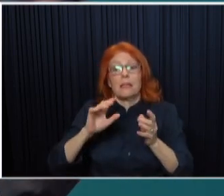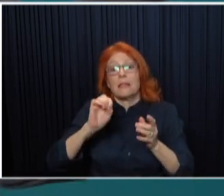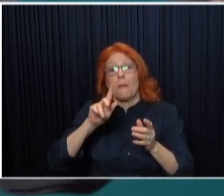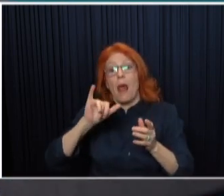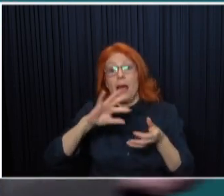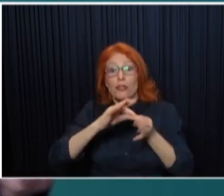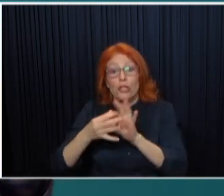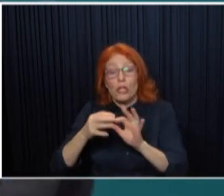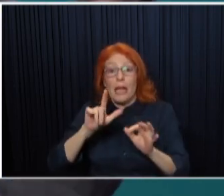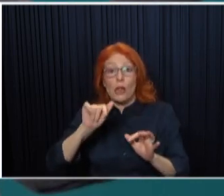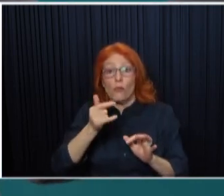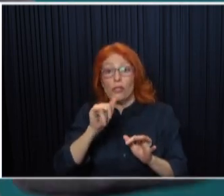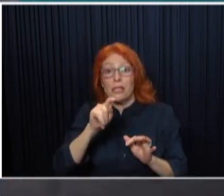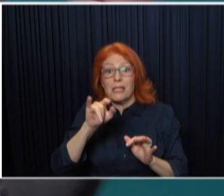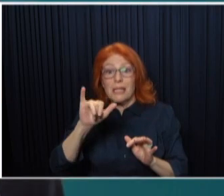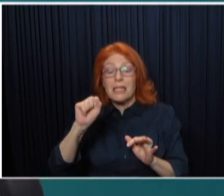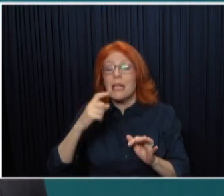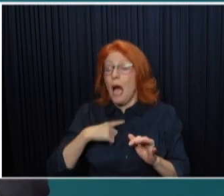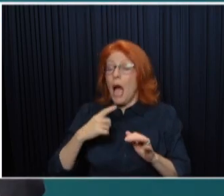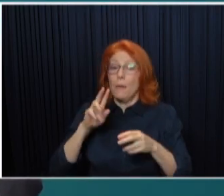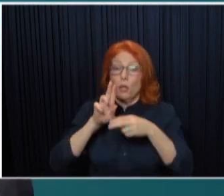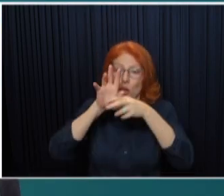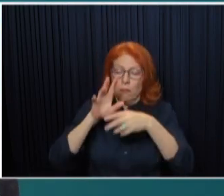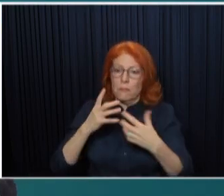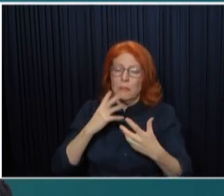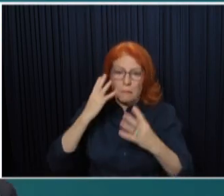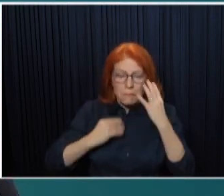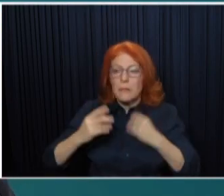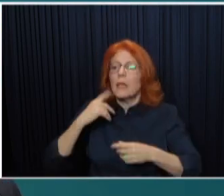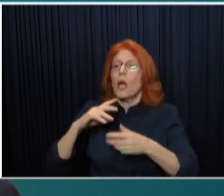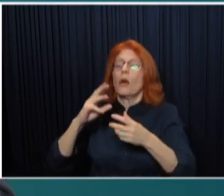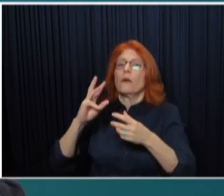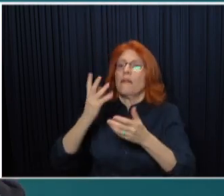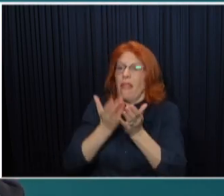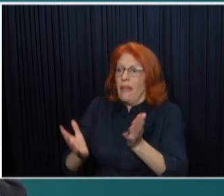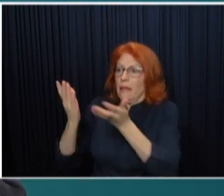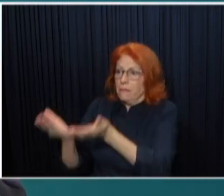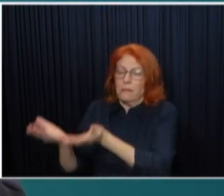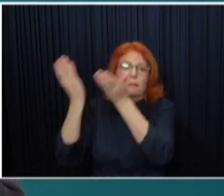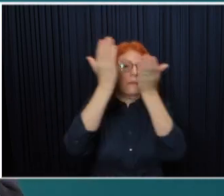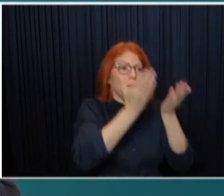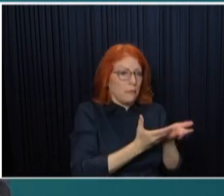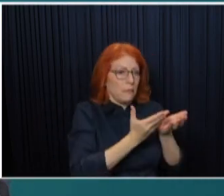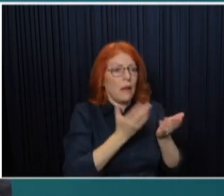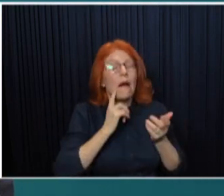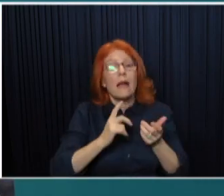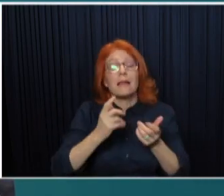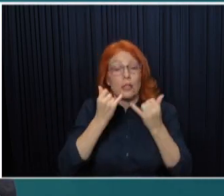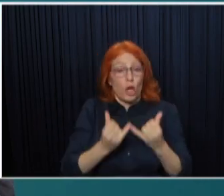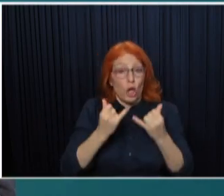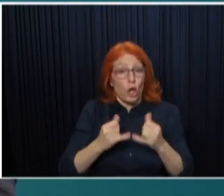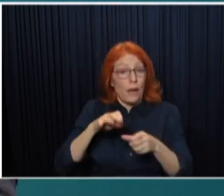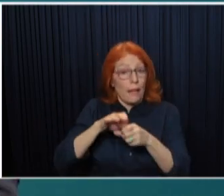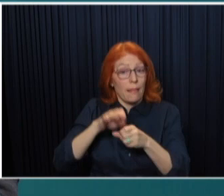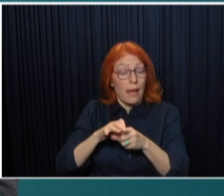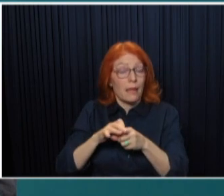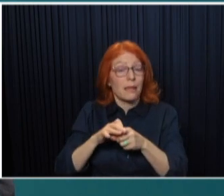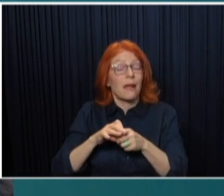to taking goods from one place and taking them to another, and I suggested to some of our current elected